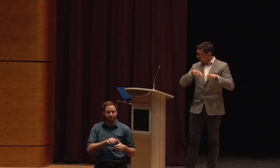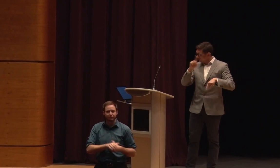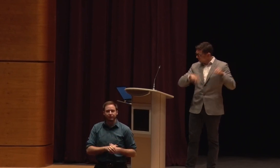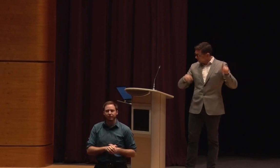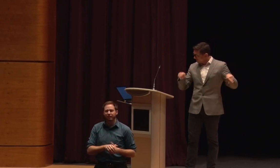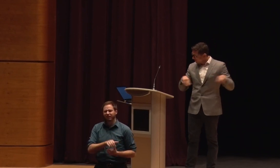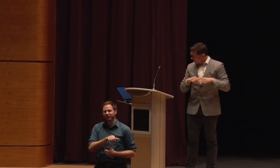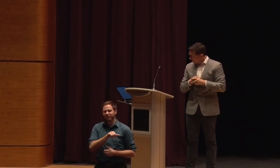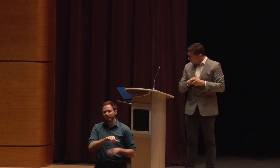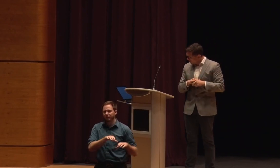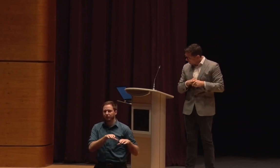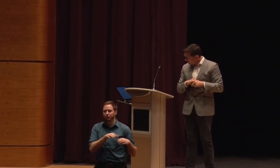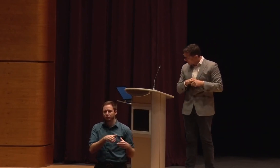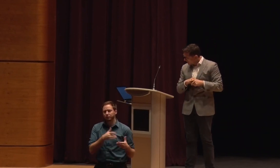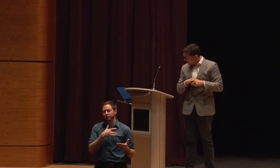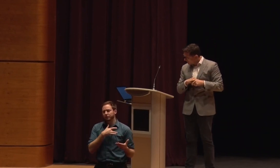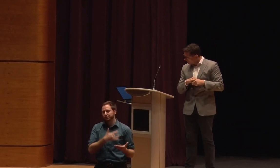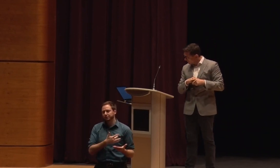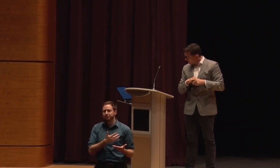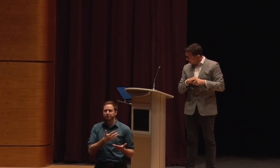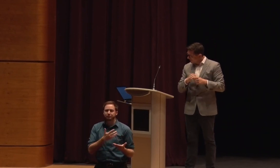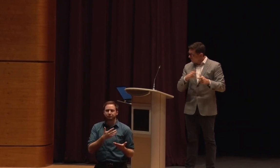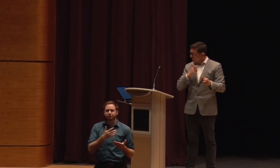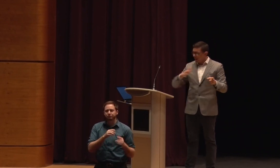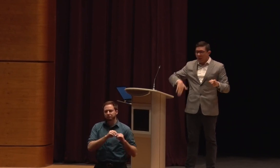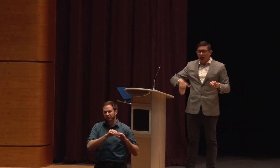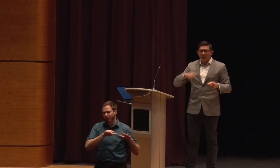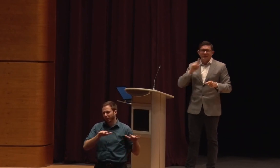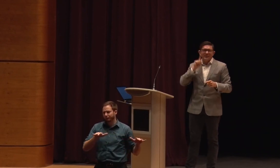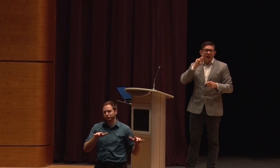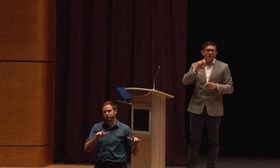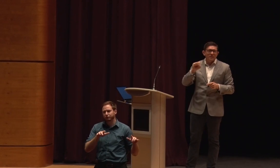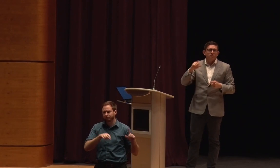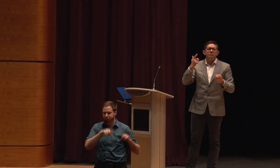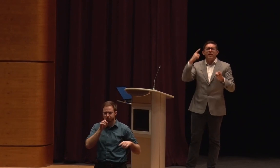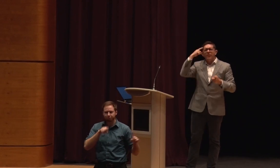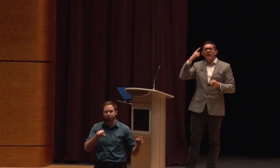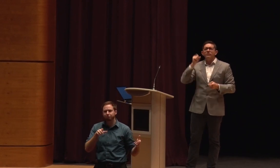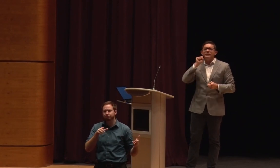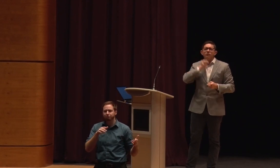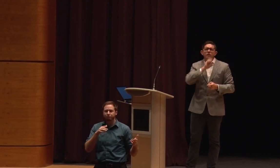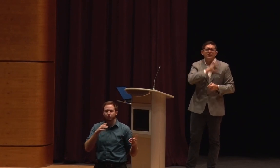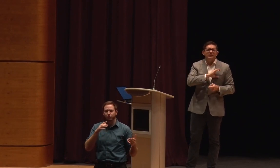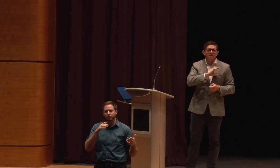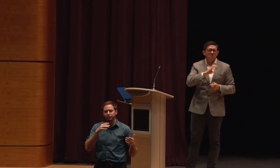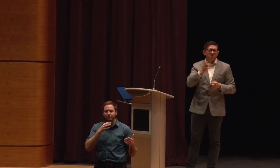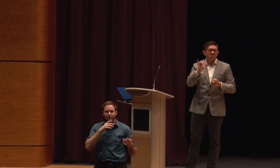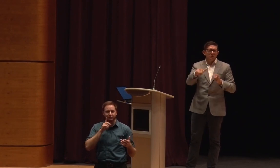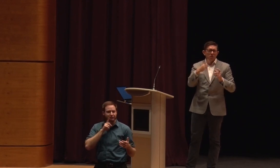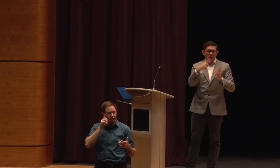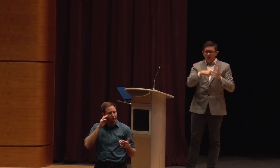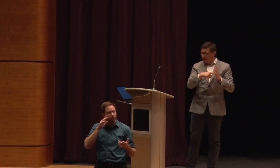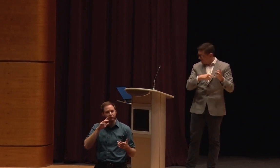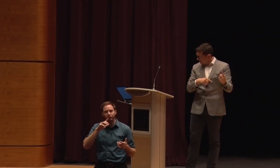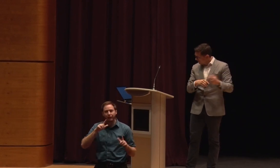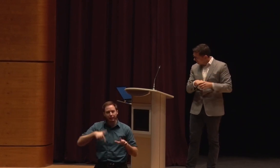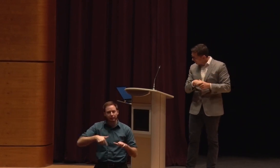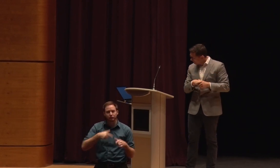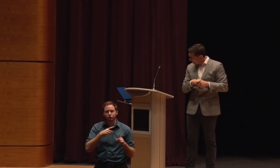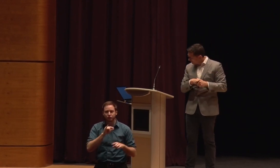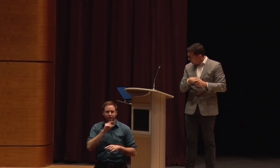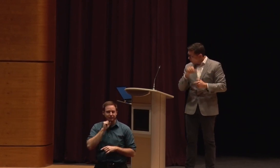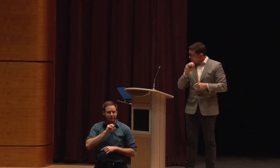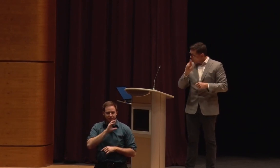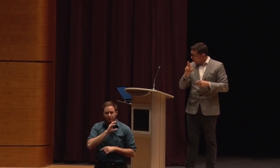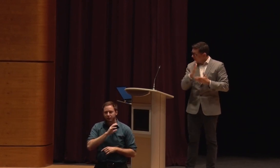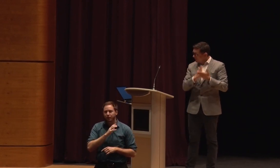And really, that group is full of a diverse population. Latent deaf, so think of senior citizens as